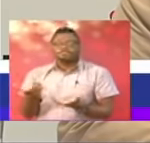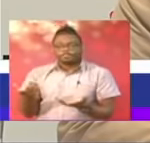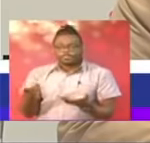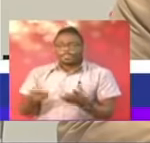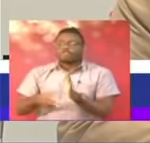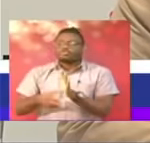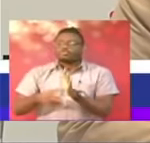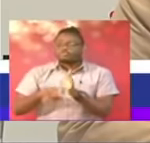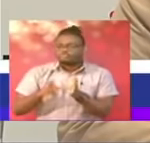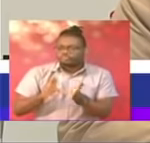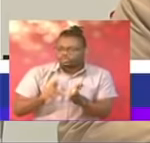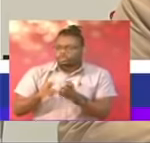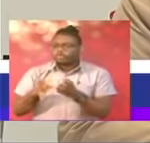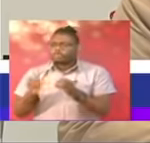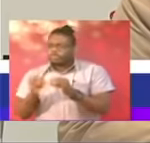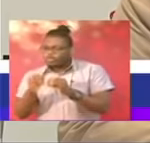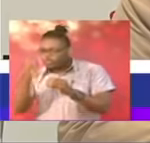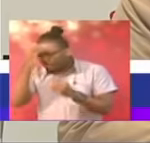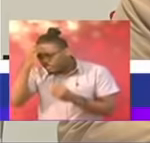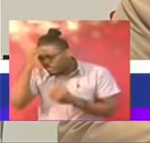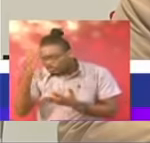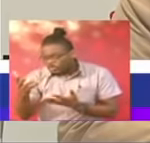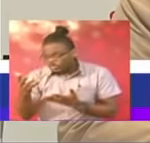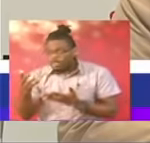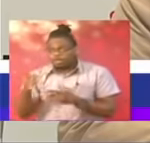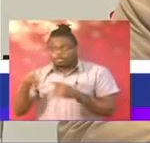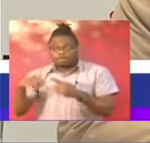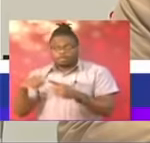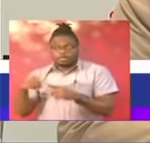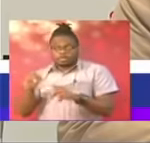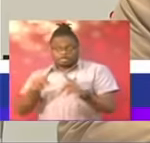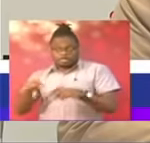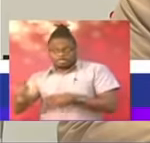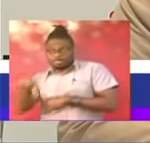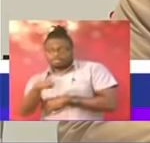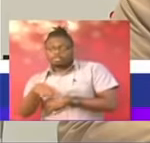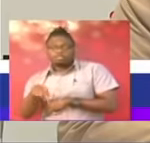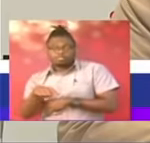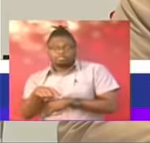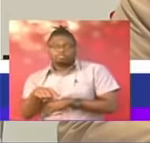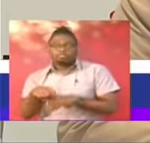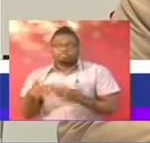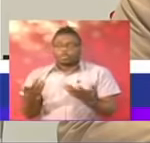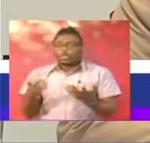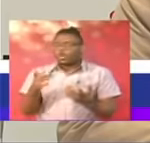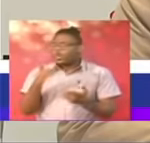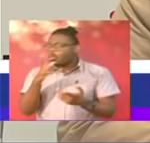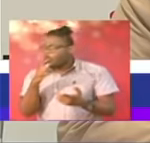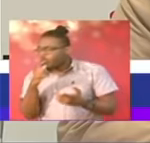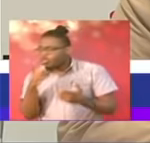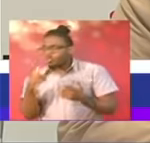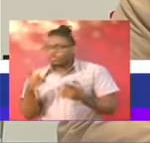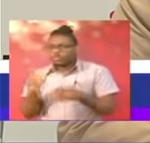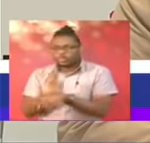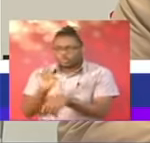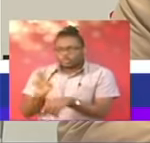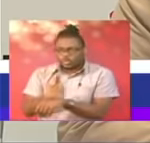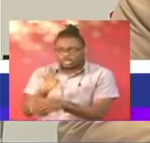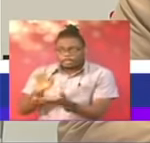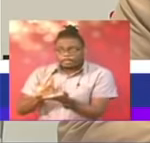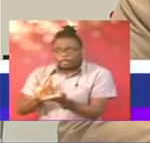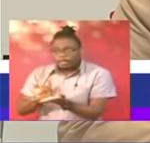info on additional, comorbid conditions, etc., will factor into how you assess a success rate.